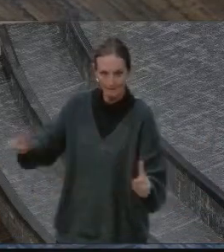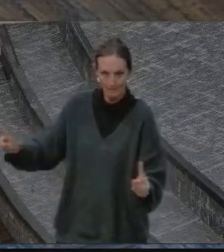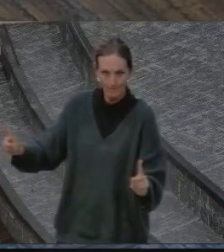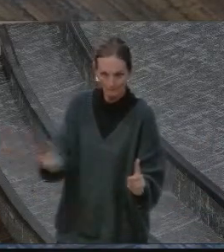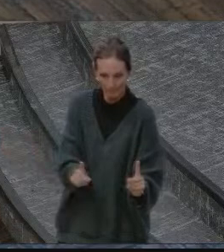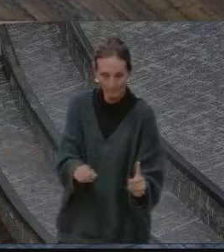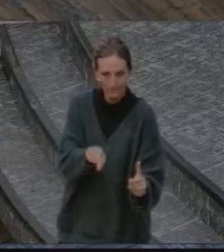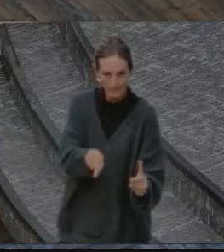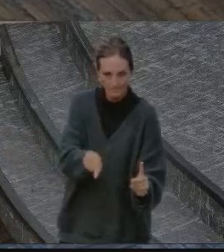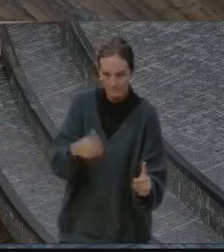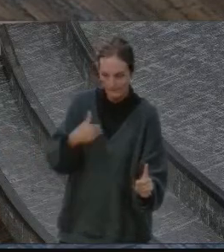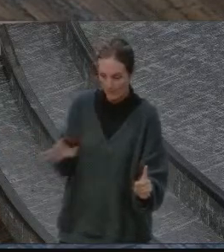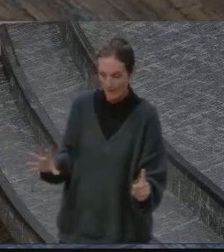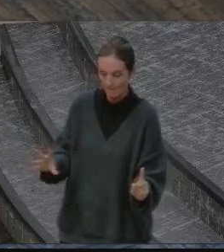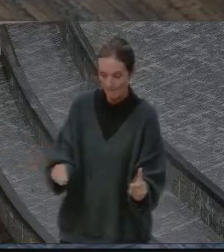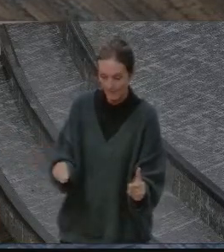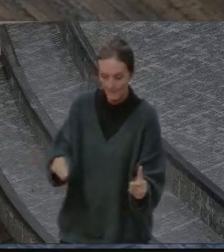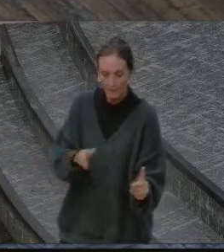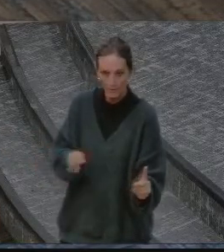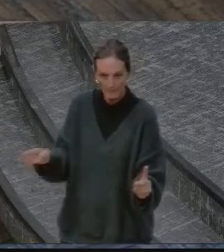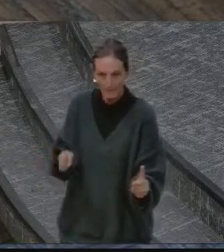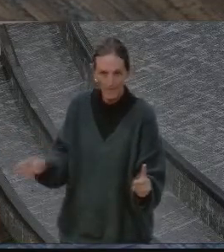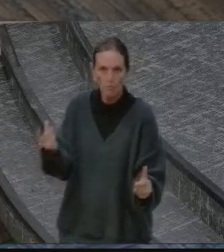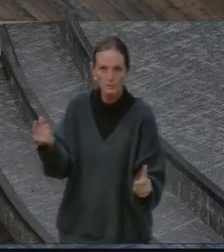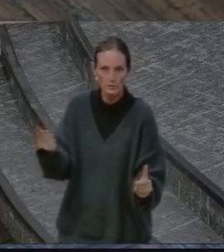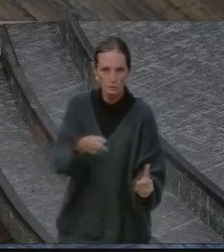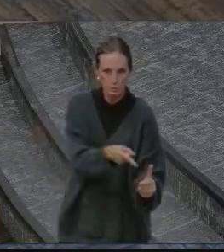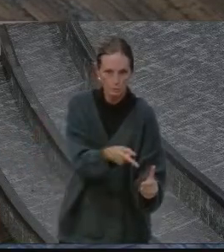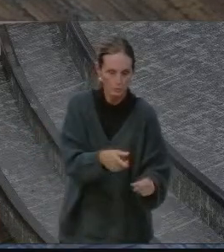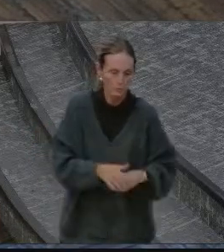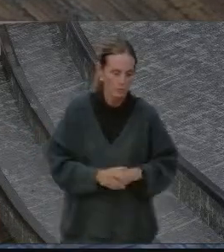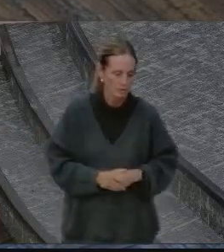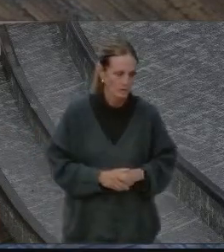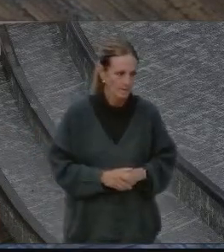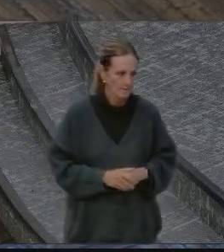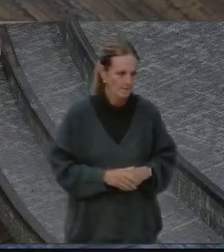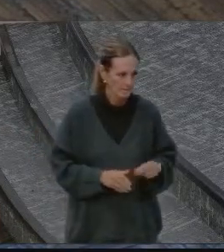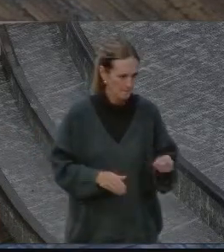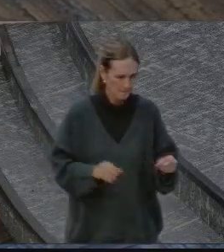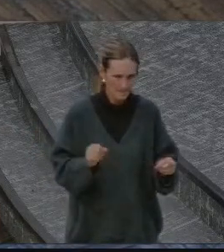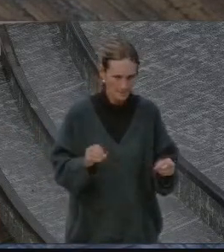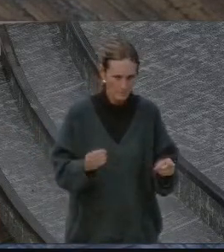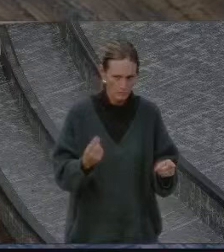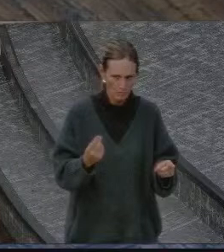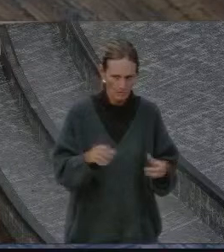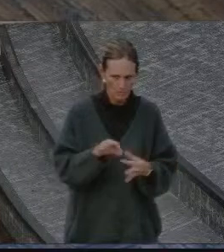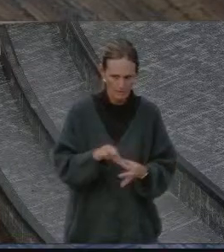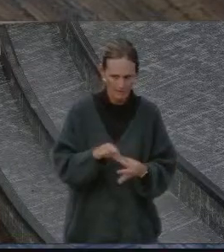meeting, we come together, and we plan. And one like related to that,